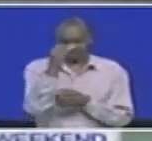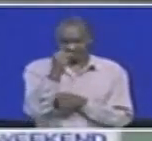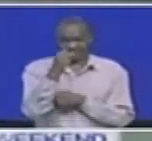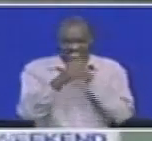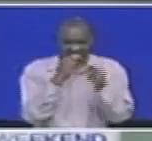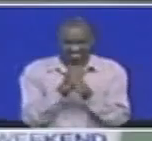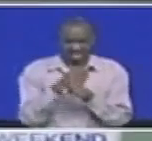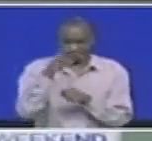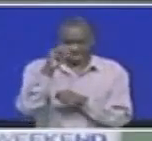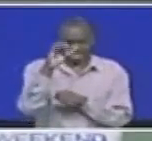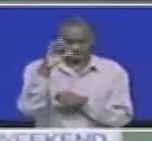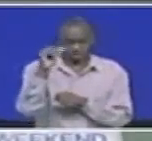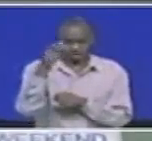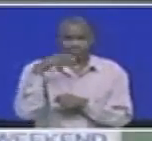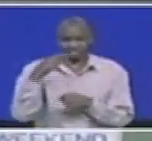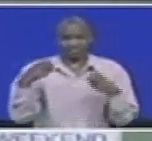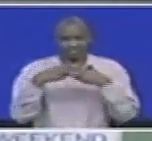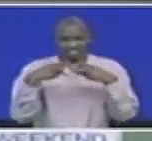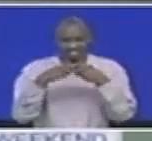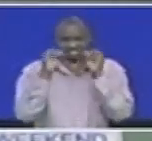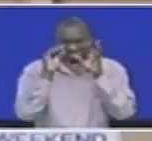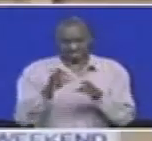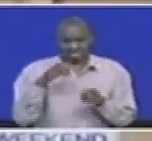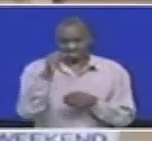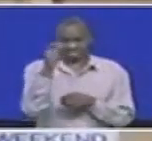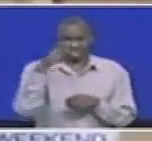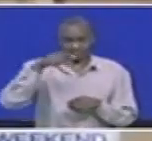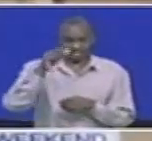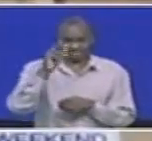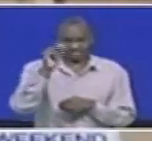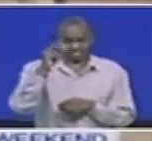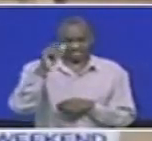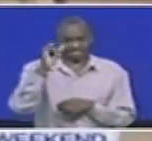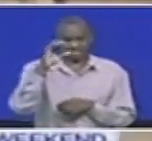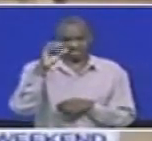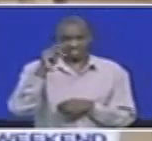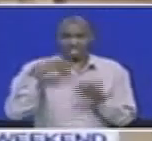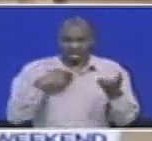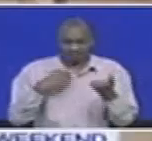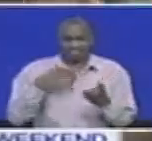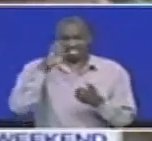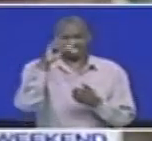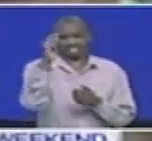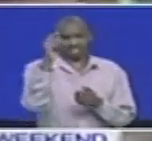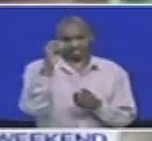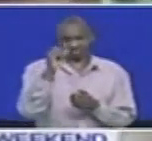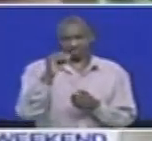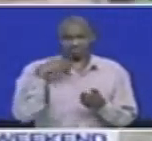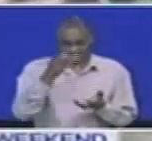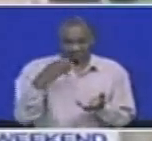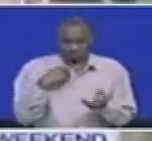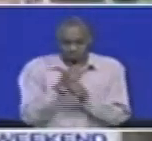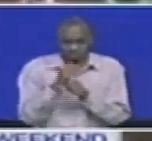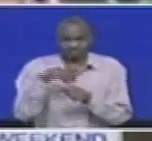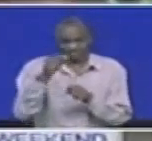Five-year-old Michael Kiplimo is a physics teacher at the St. Patrick's High School in Iten, Elgeyo Marakwet County. Kiplagat